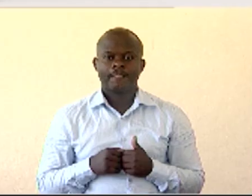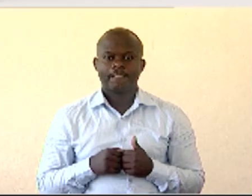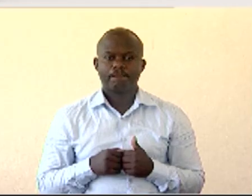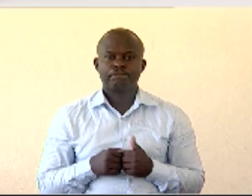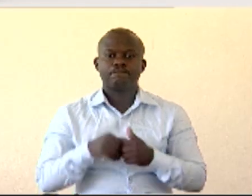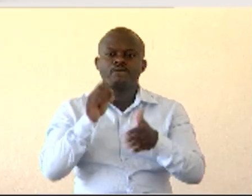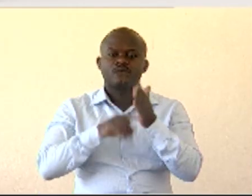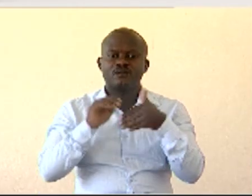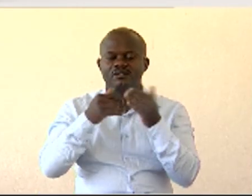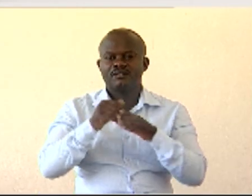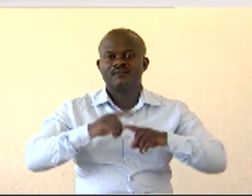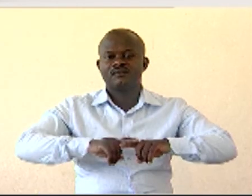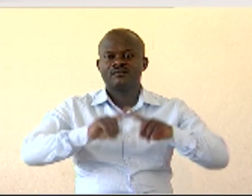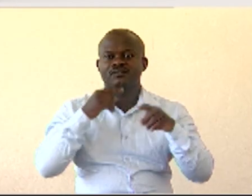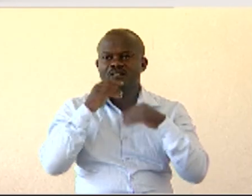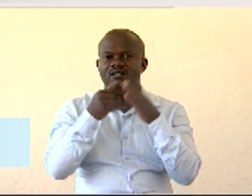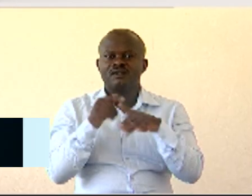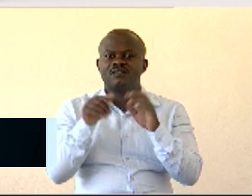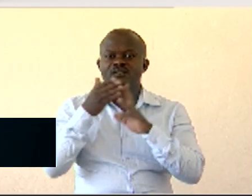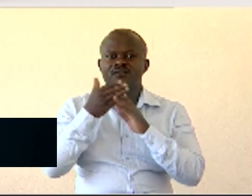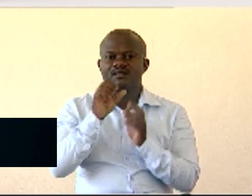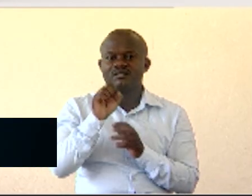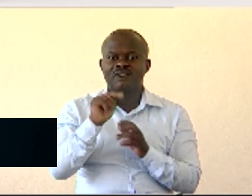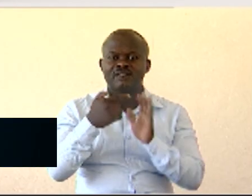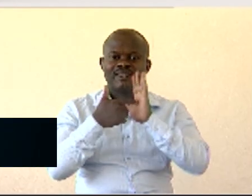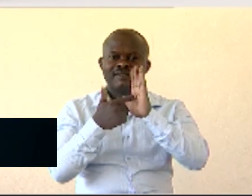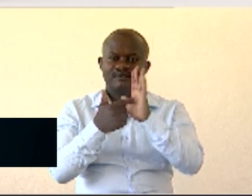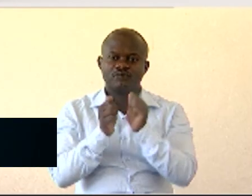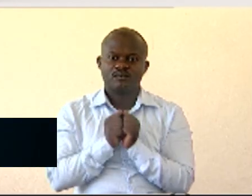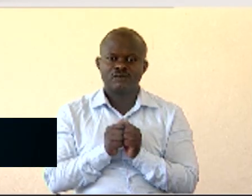So what is the difference? What is the difference between signs and symptoms?